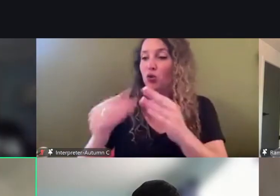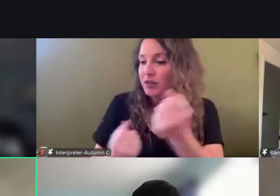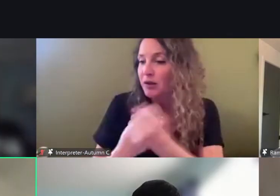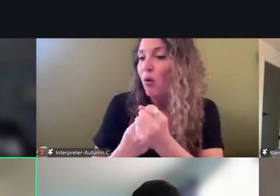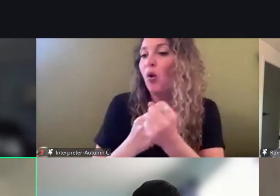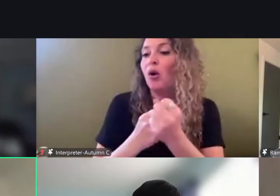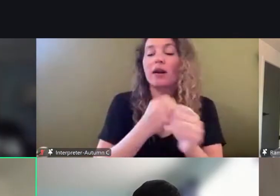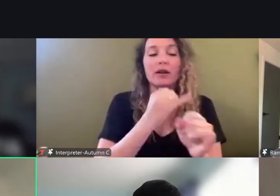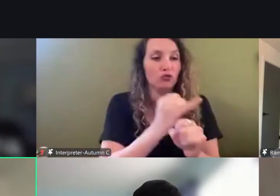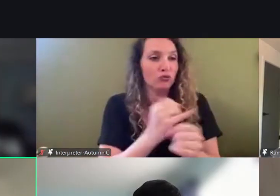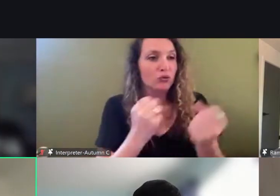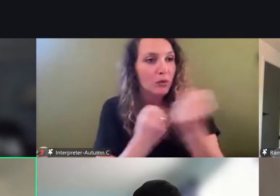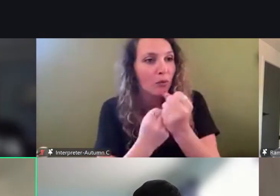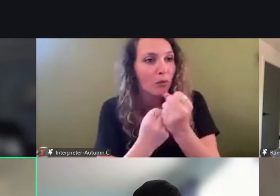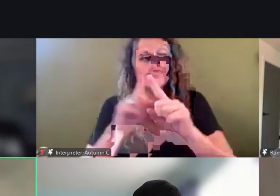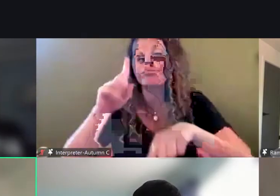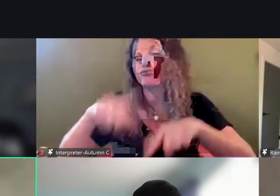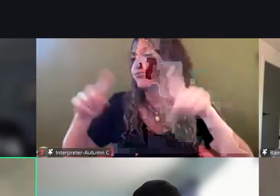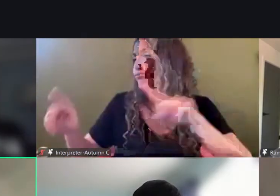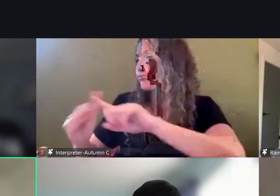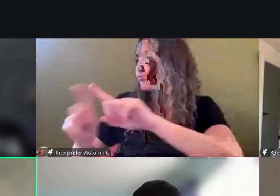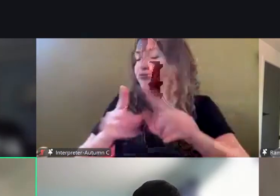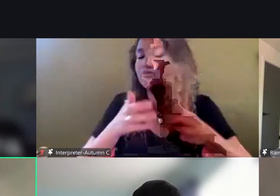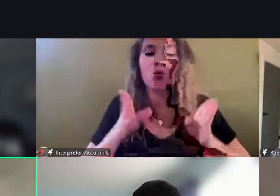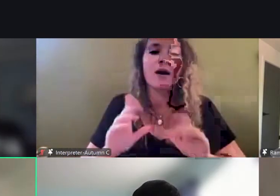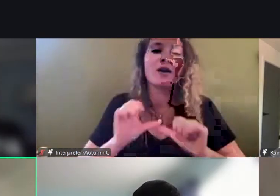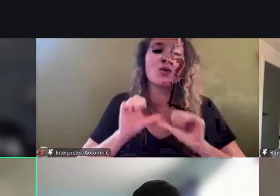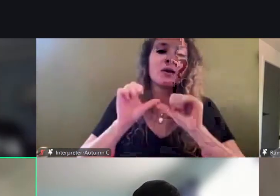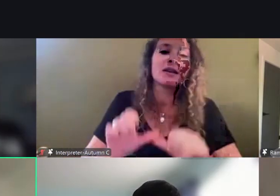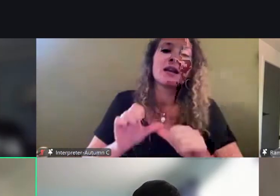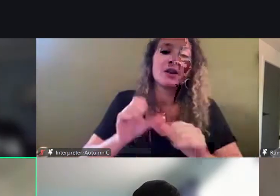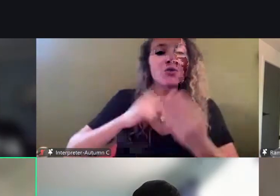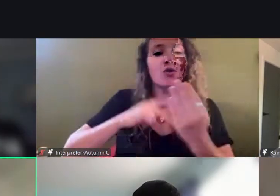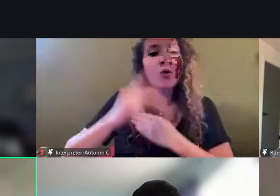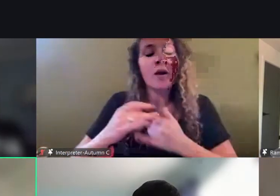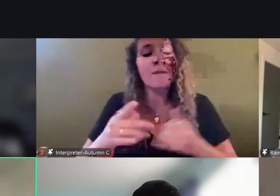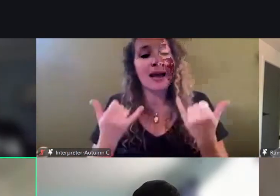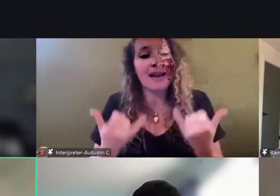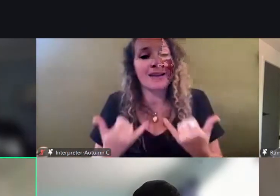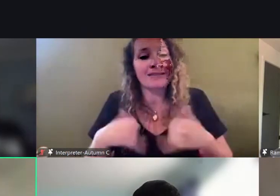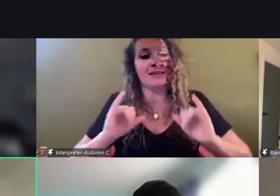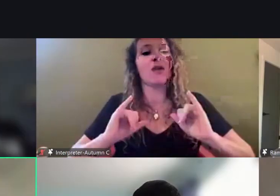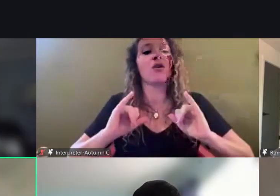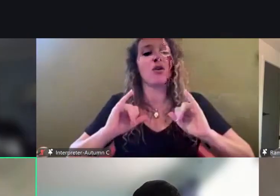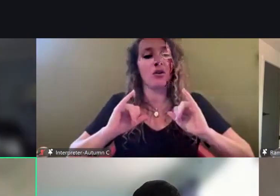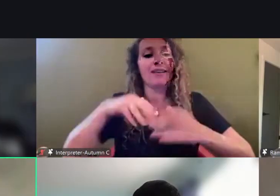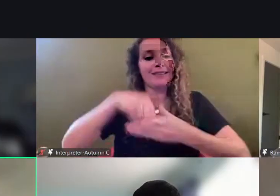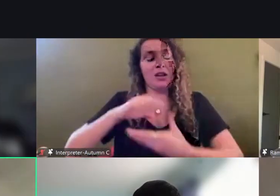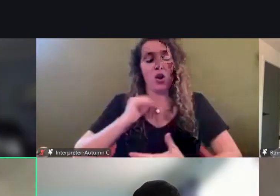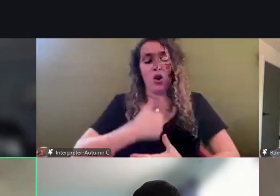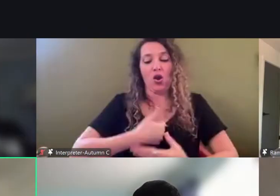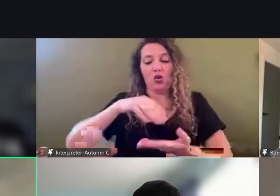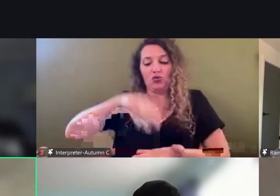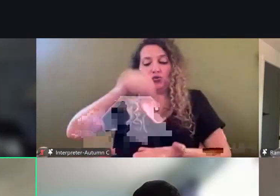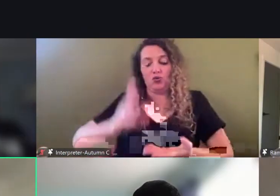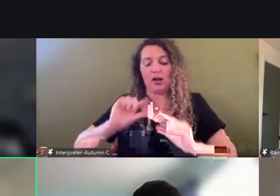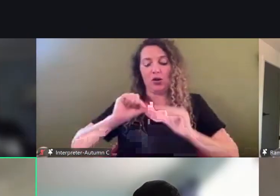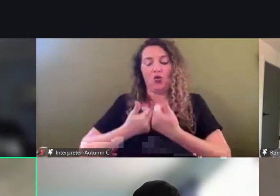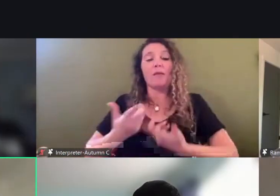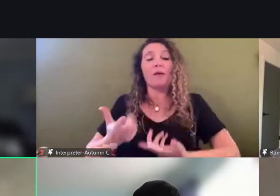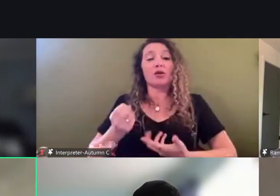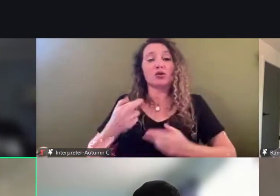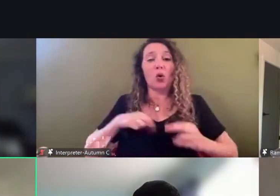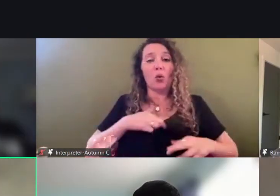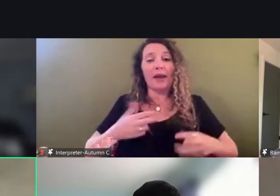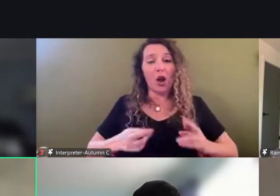different ways to continue the program. And it lives currently in the our student group. And so we're hoping to kind of